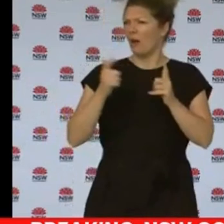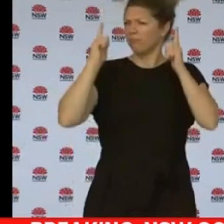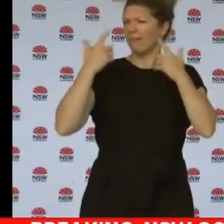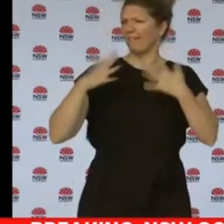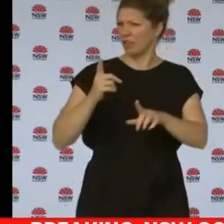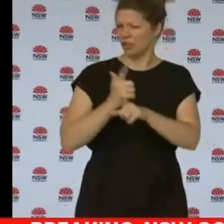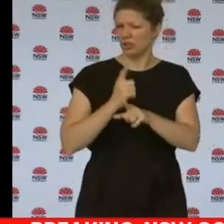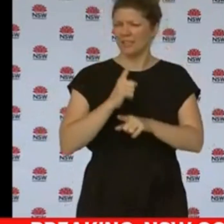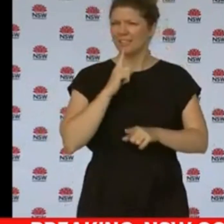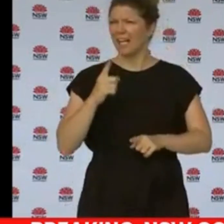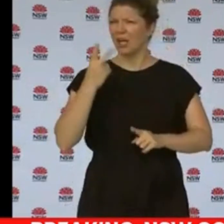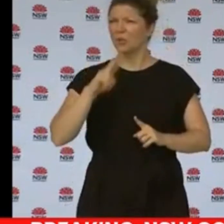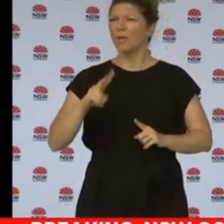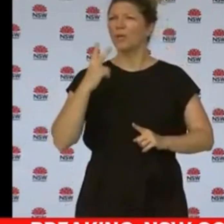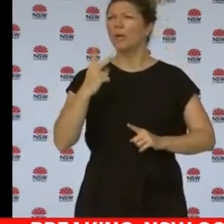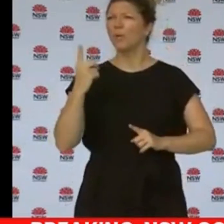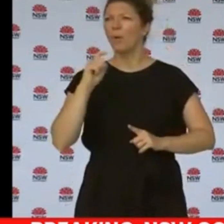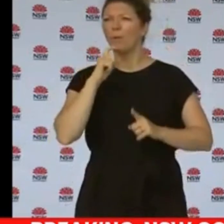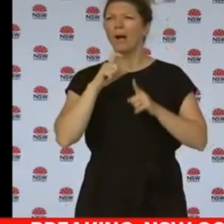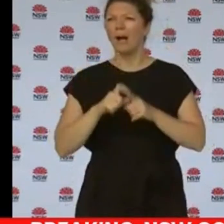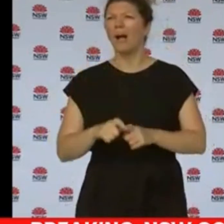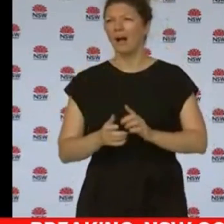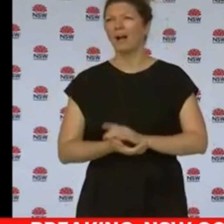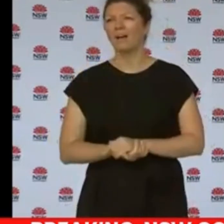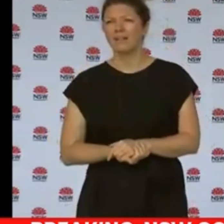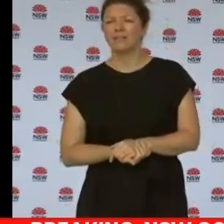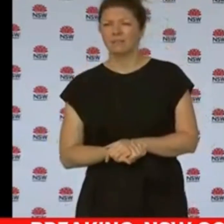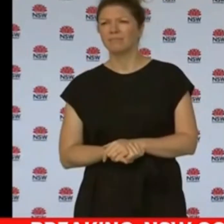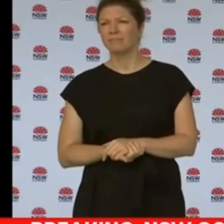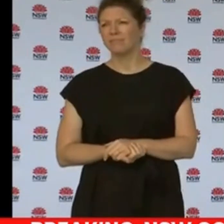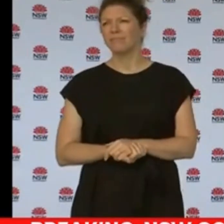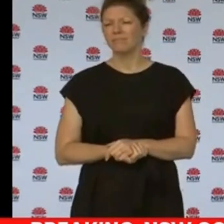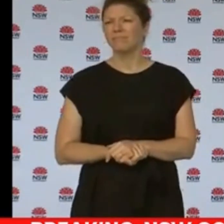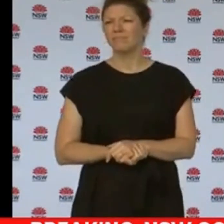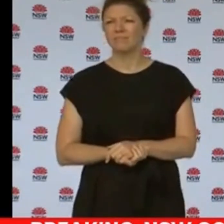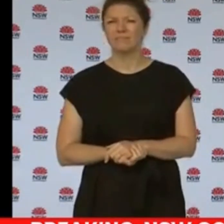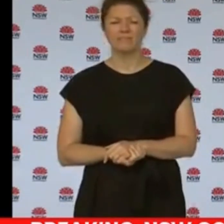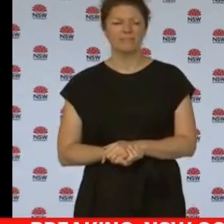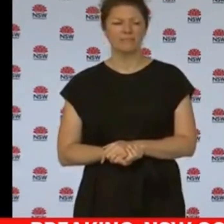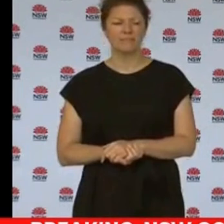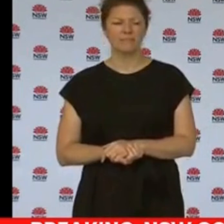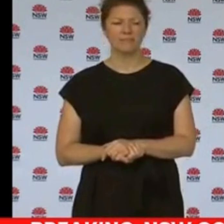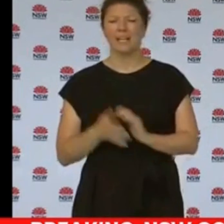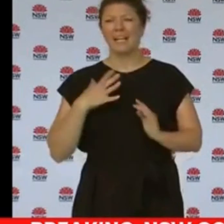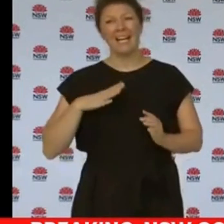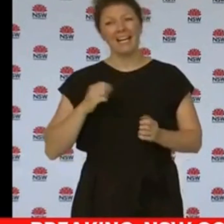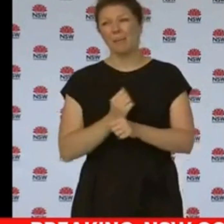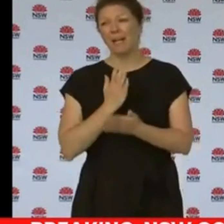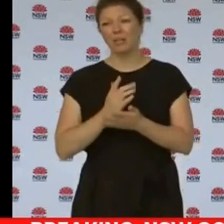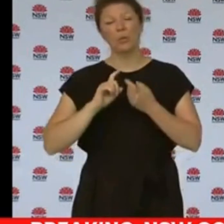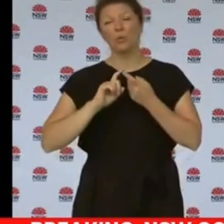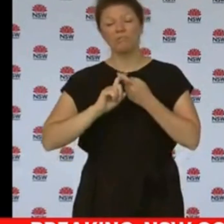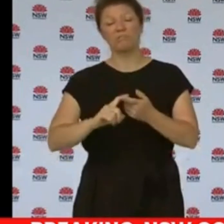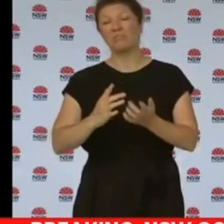not so much for the public, but for decision makers, 2021 will be very tricky because you'll have partial vaccine rollout, but you'll still need to